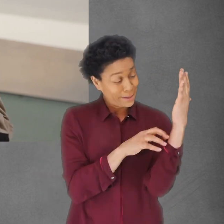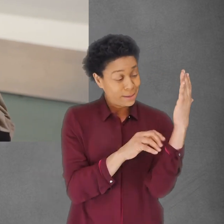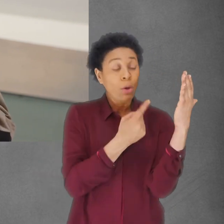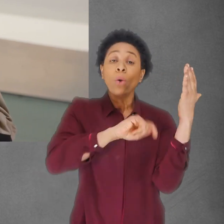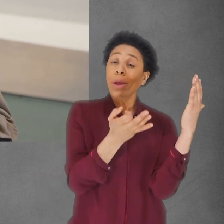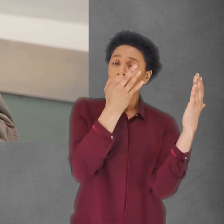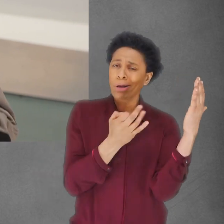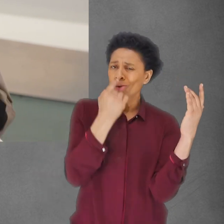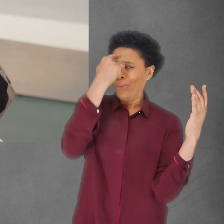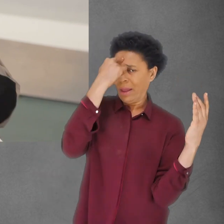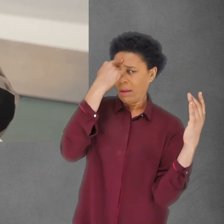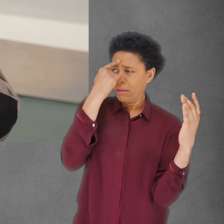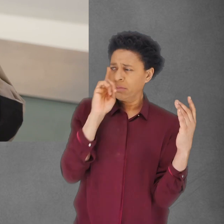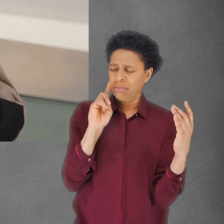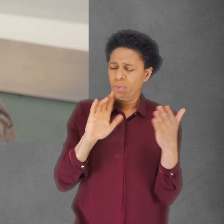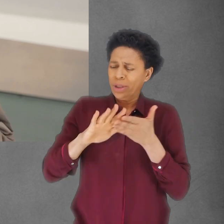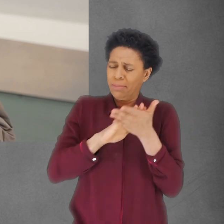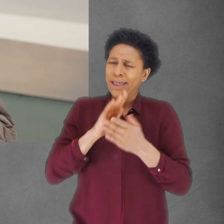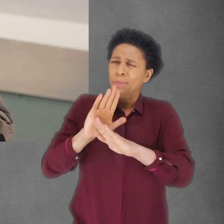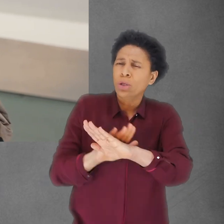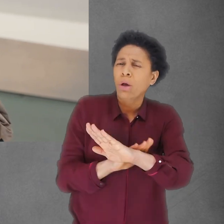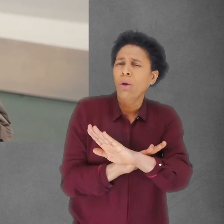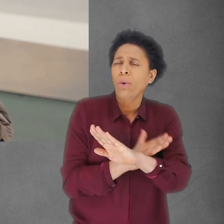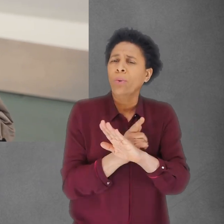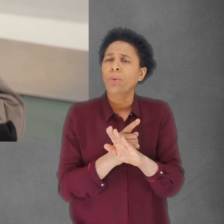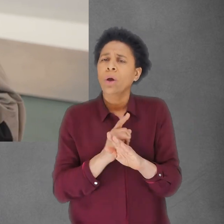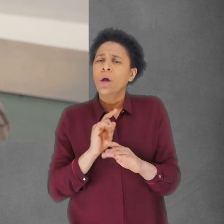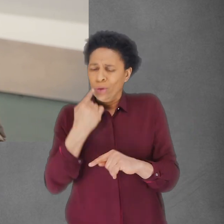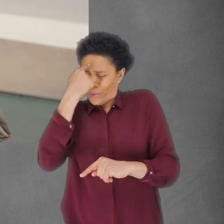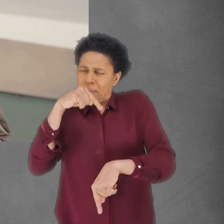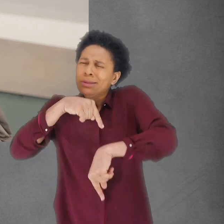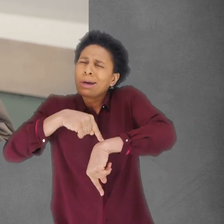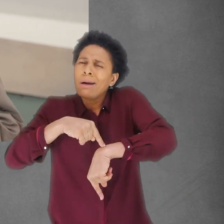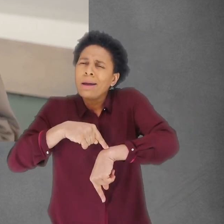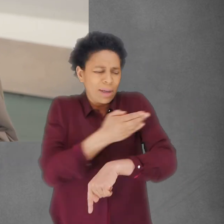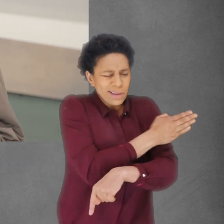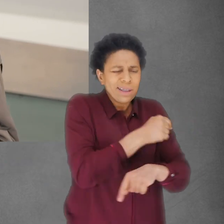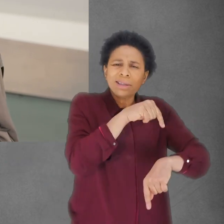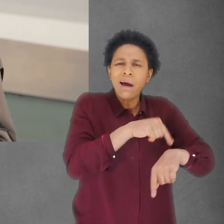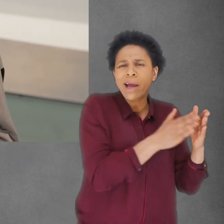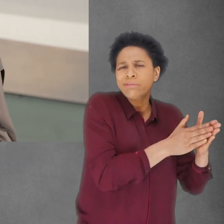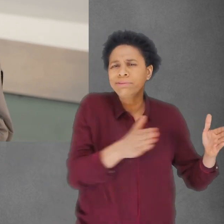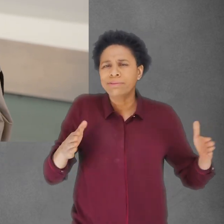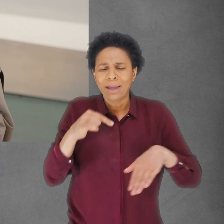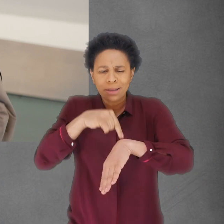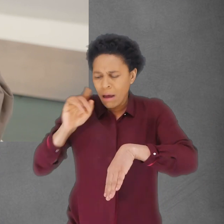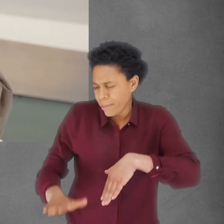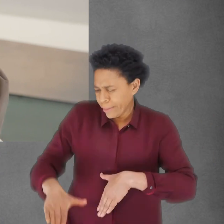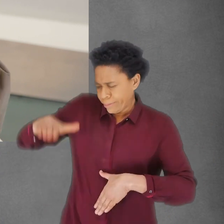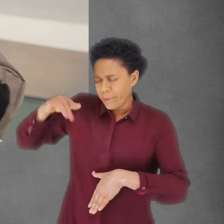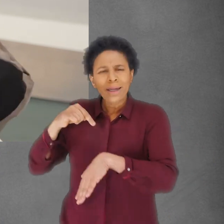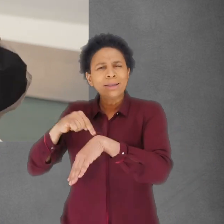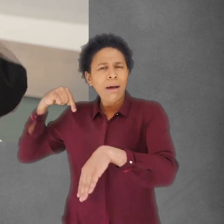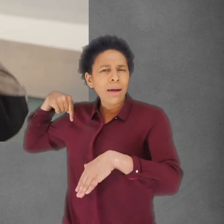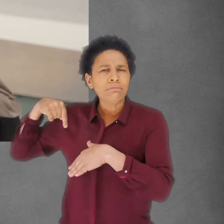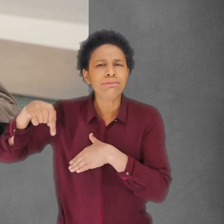about slowness and think about time, and also think about how do you develop form from something deeply subjective